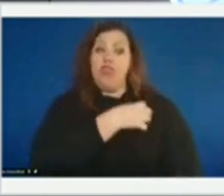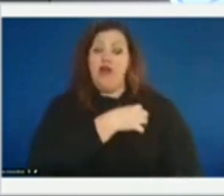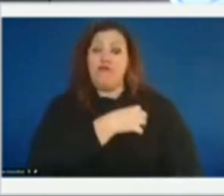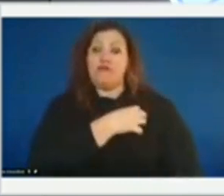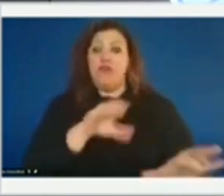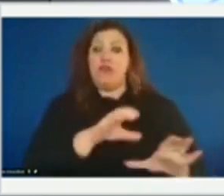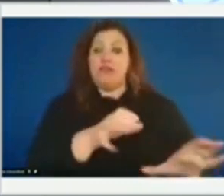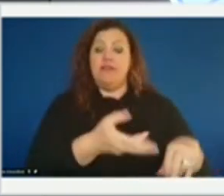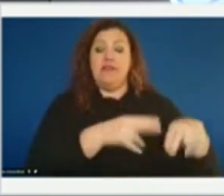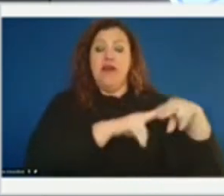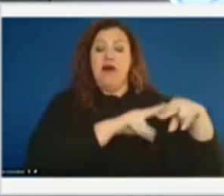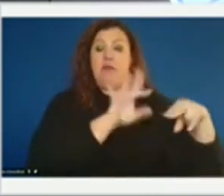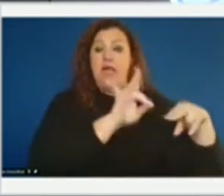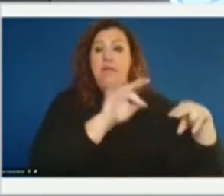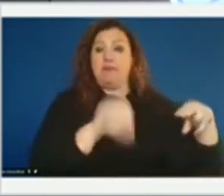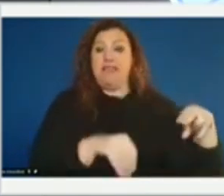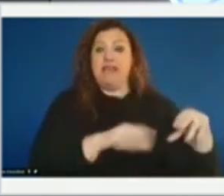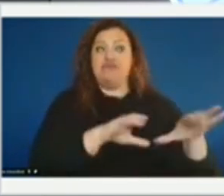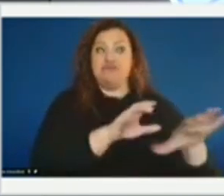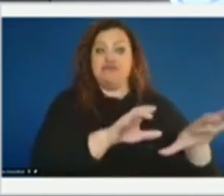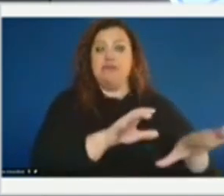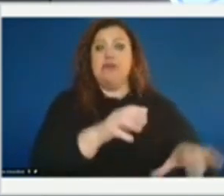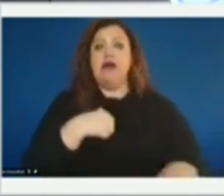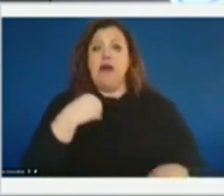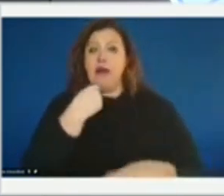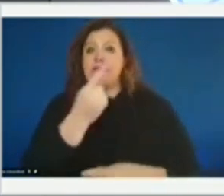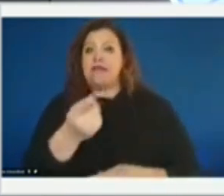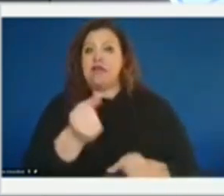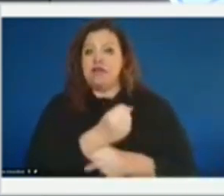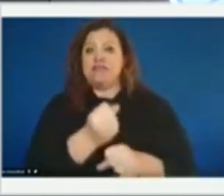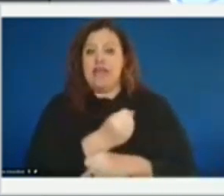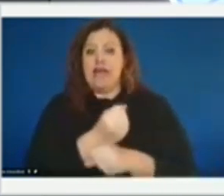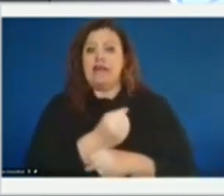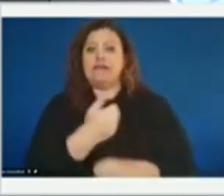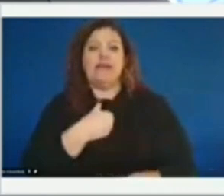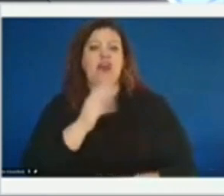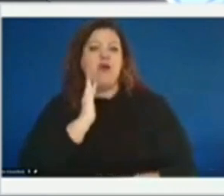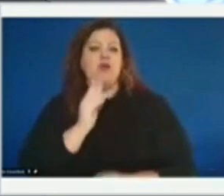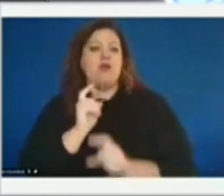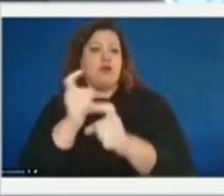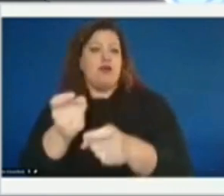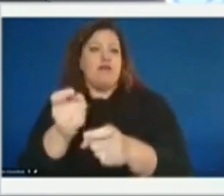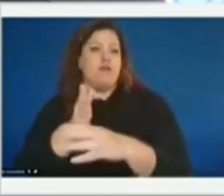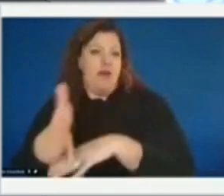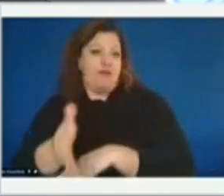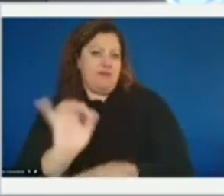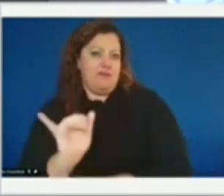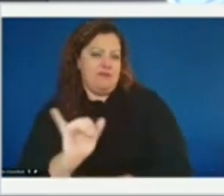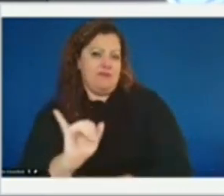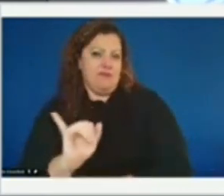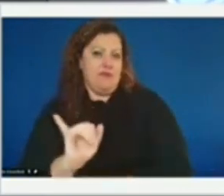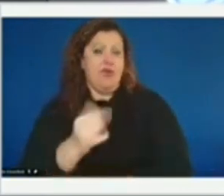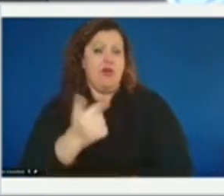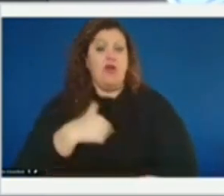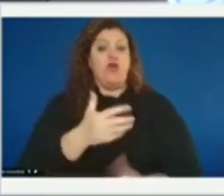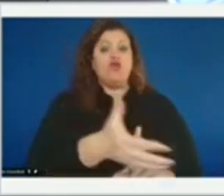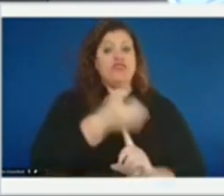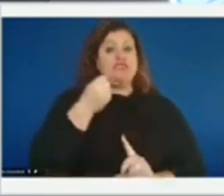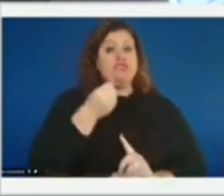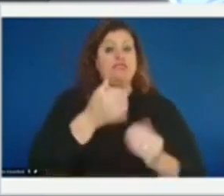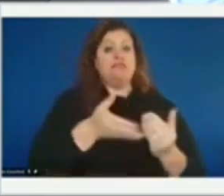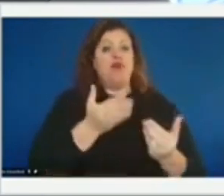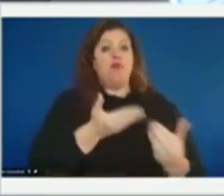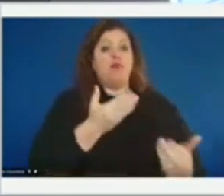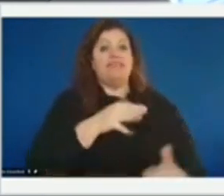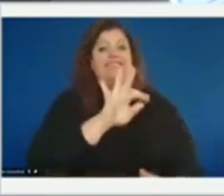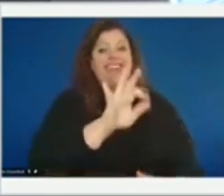And I'm going to give you some stats. We'll give them to you after. We've seized nearly 1,000 firearms, 933 to